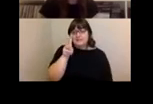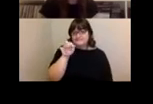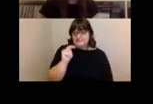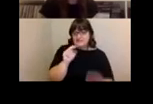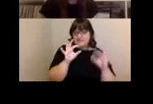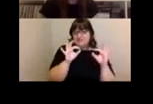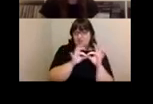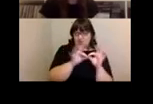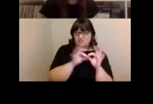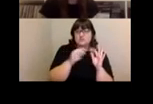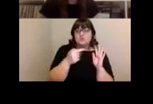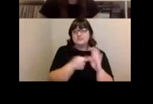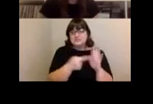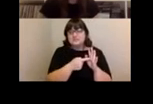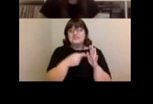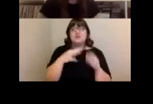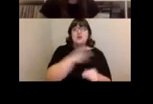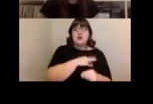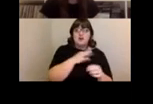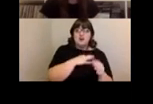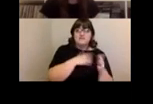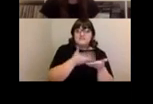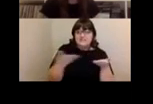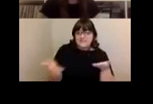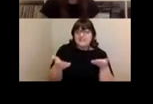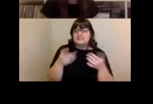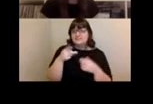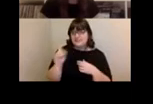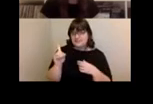office supplies, and professional development at